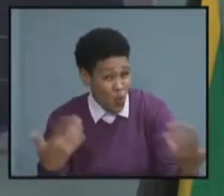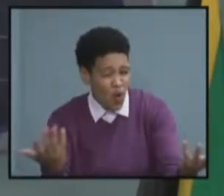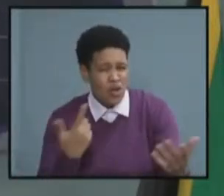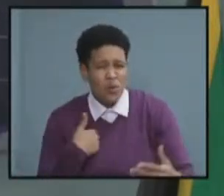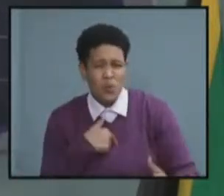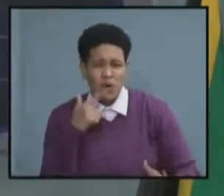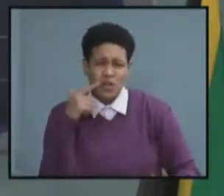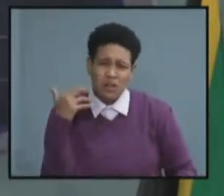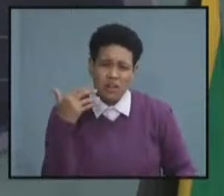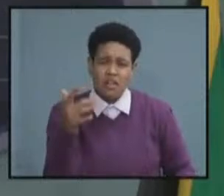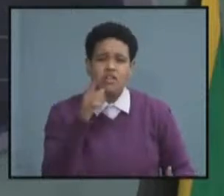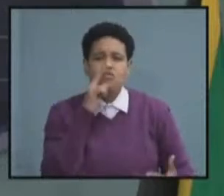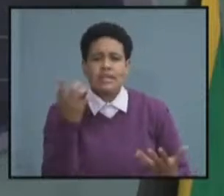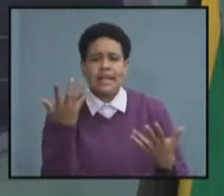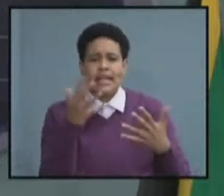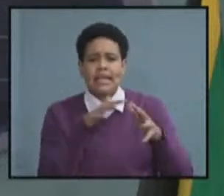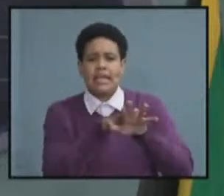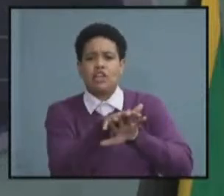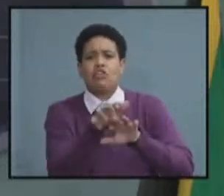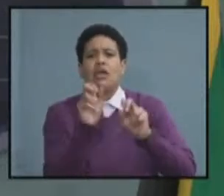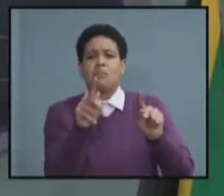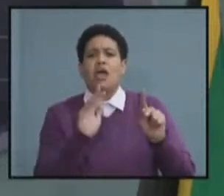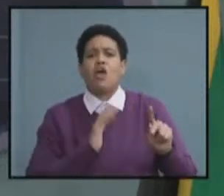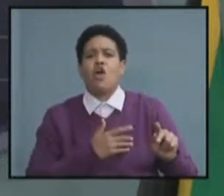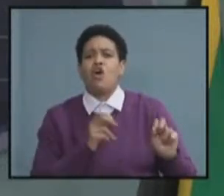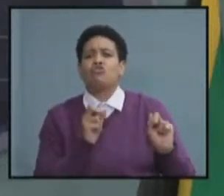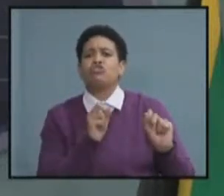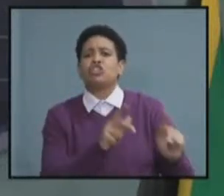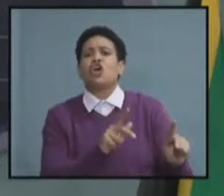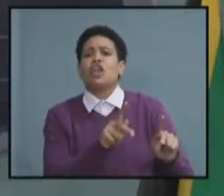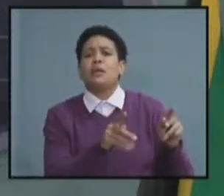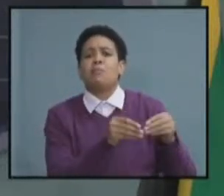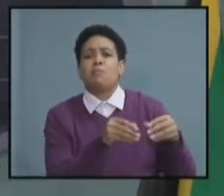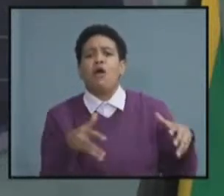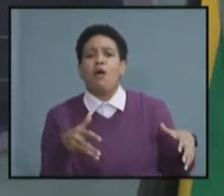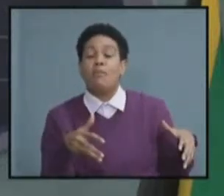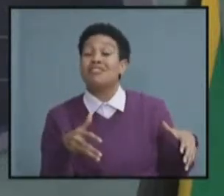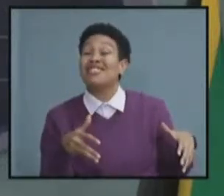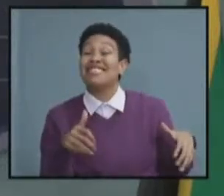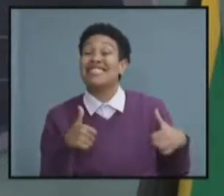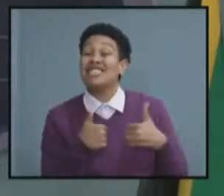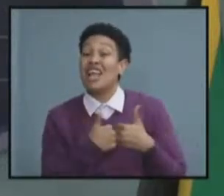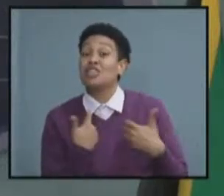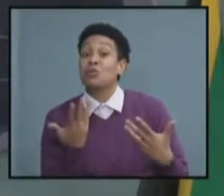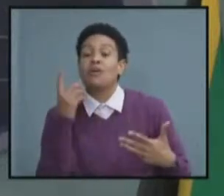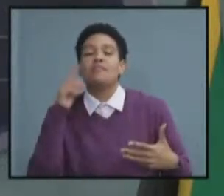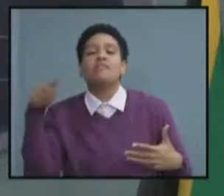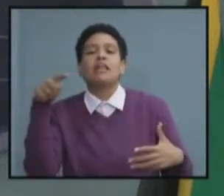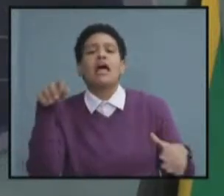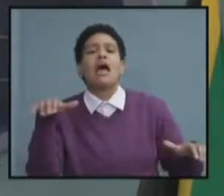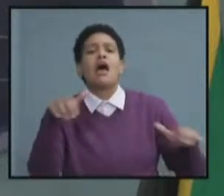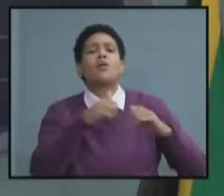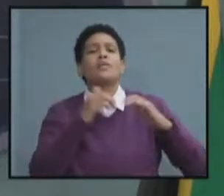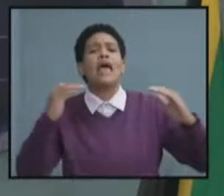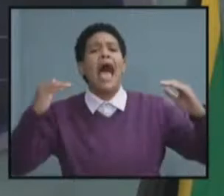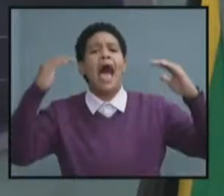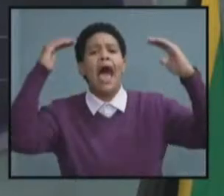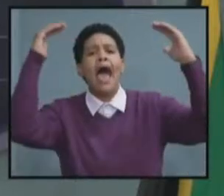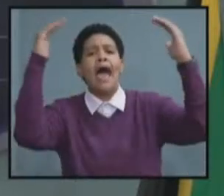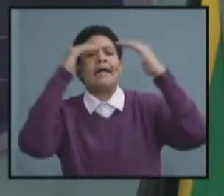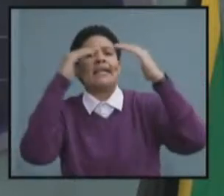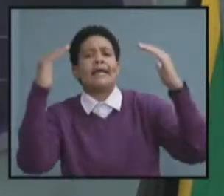as we move to reintegrate our returning population, is for them to act with an even higher level